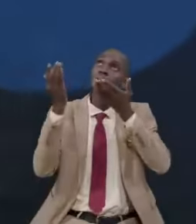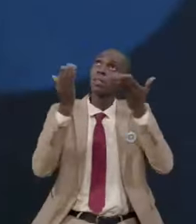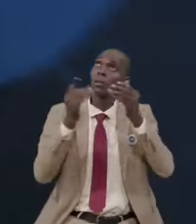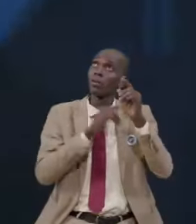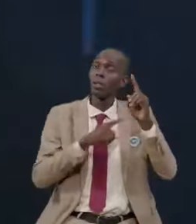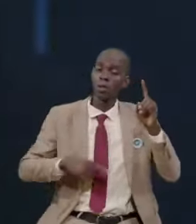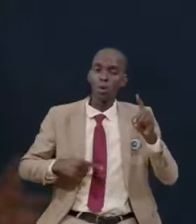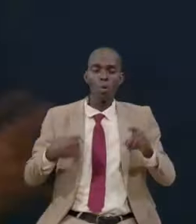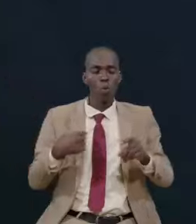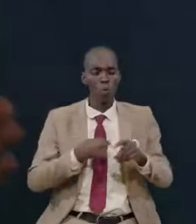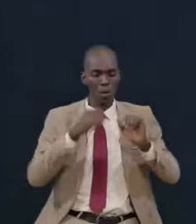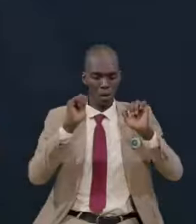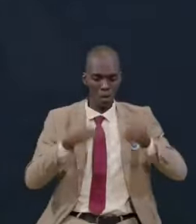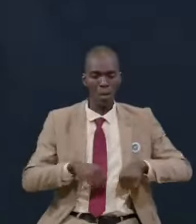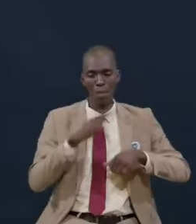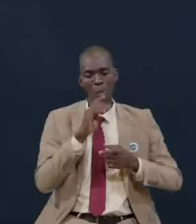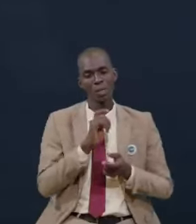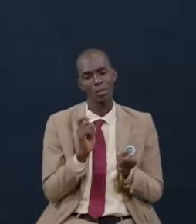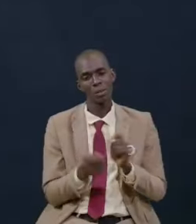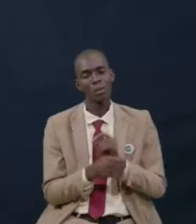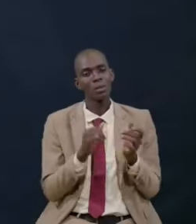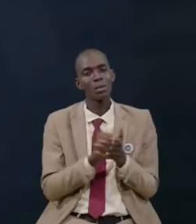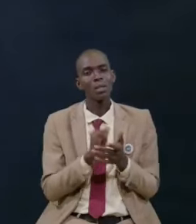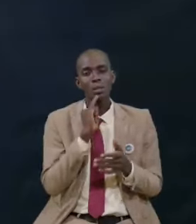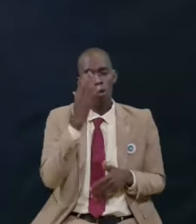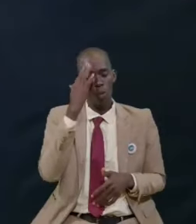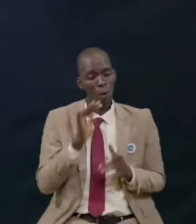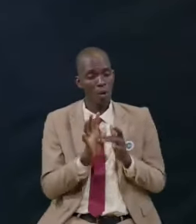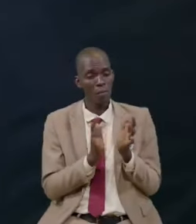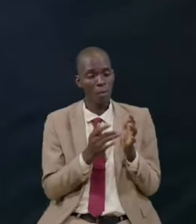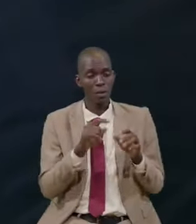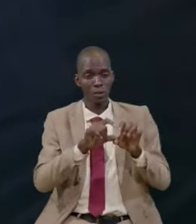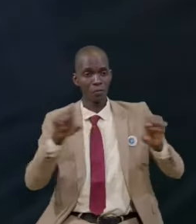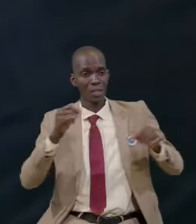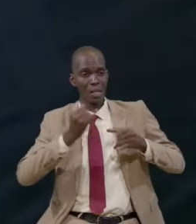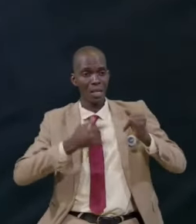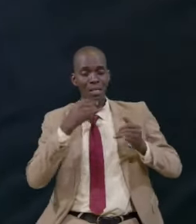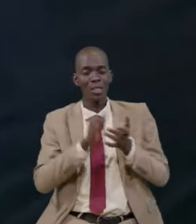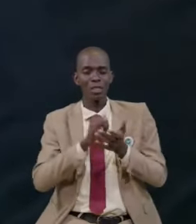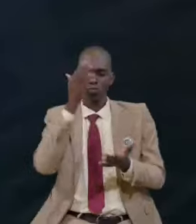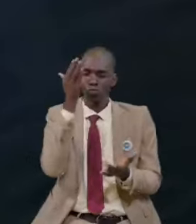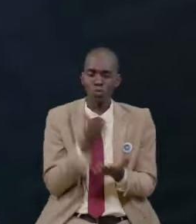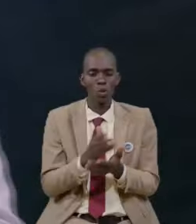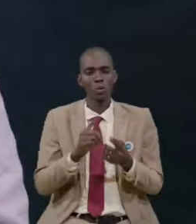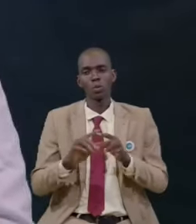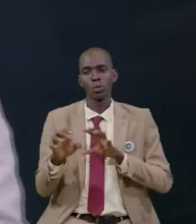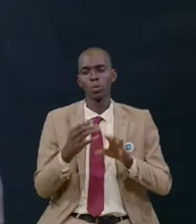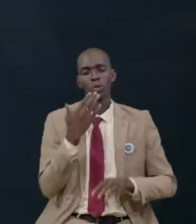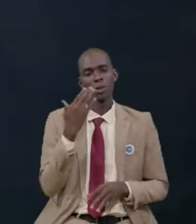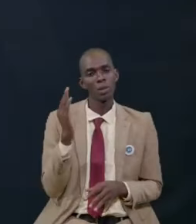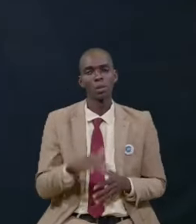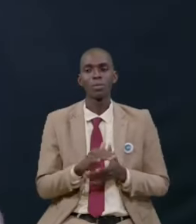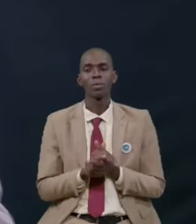he says, cease to do evil. Look at verse 17. In verse